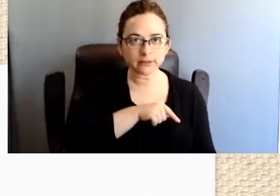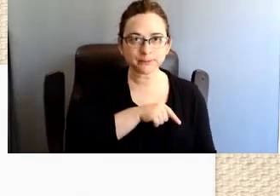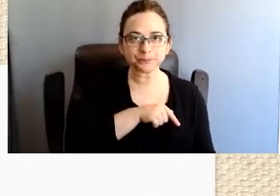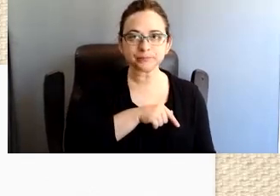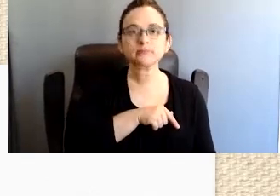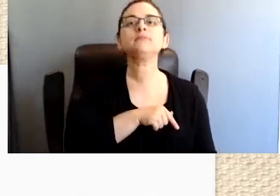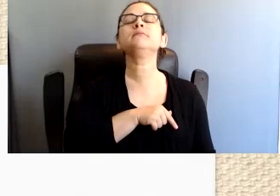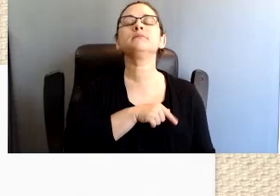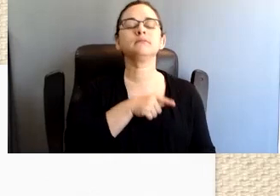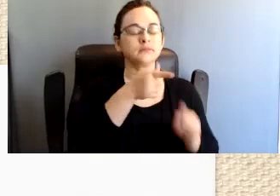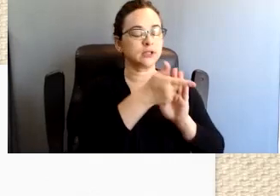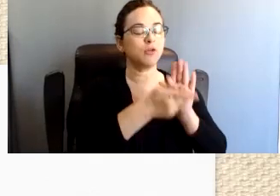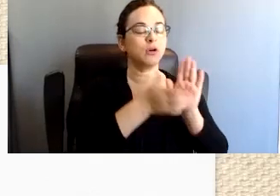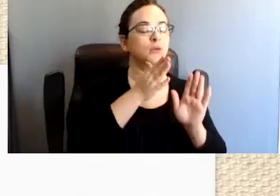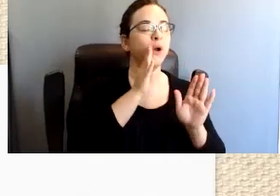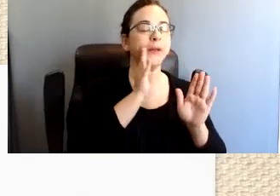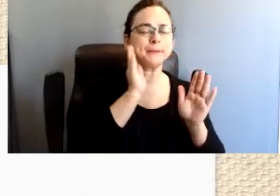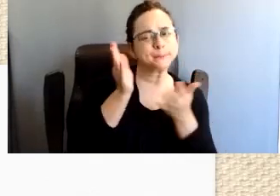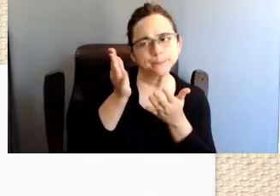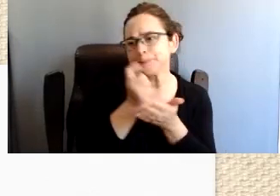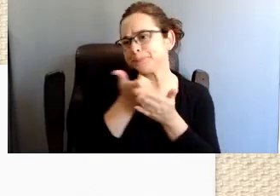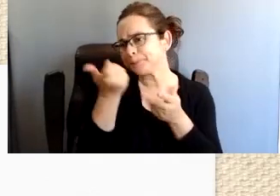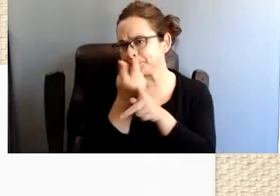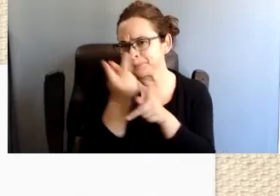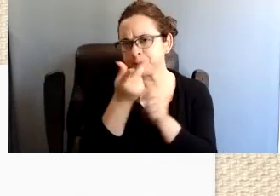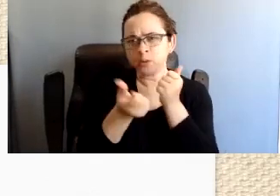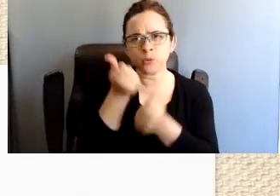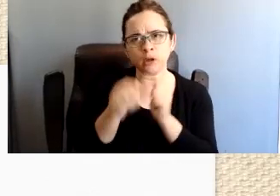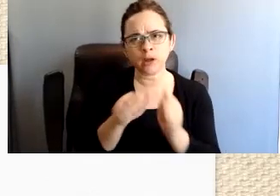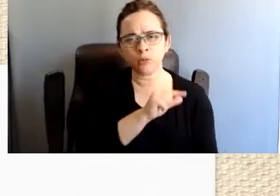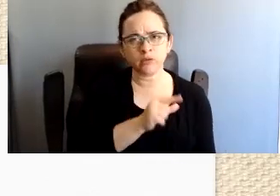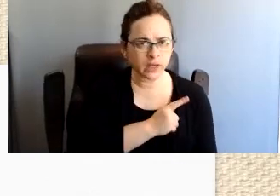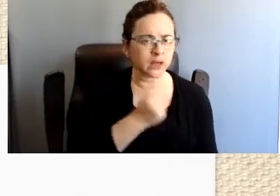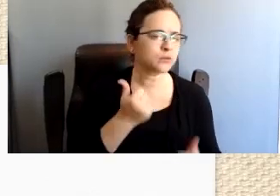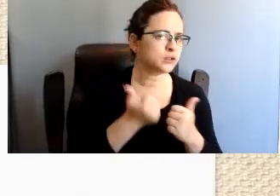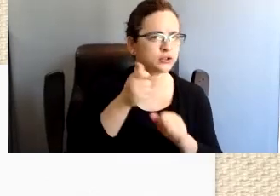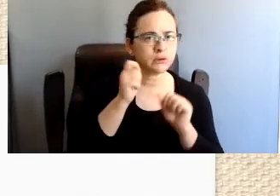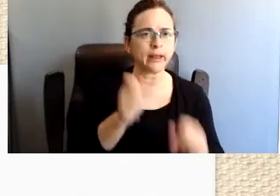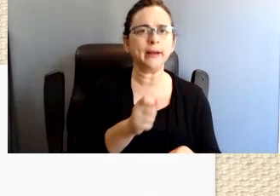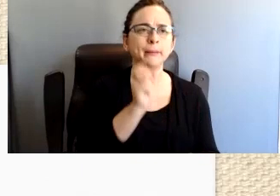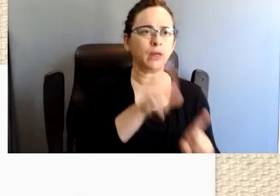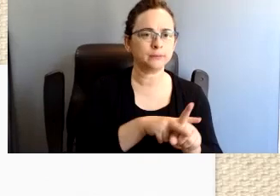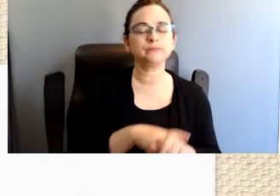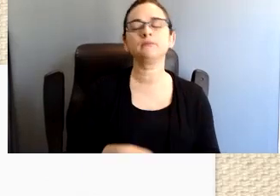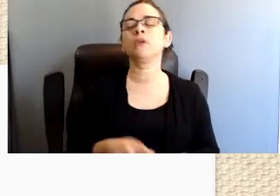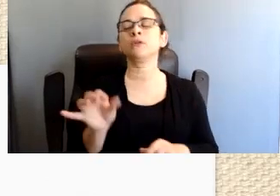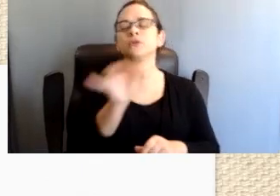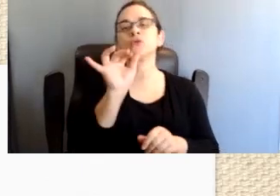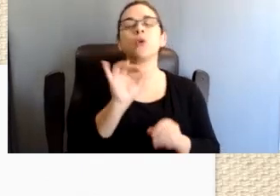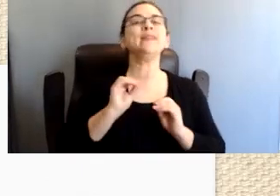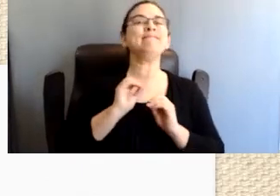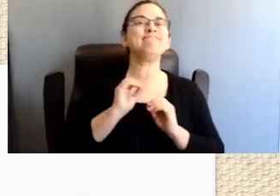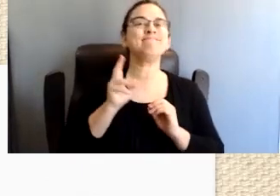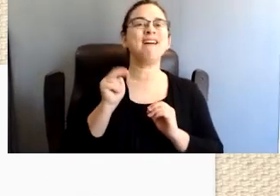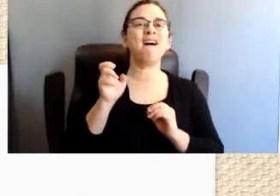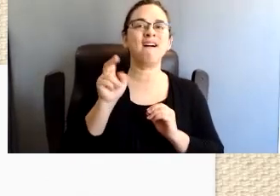they do the whole process for them. Okay, we do also have all kinds of nonprofits or collaborate with all nonprofits